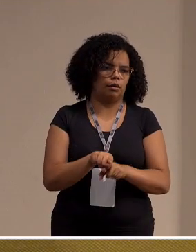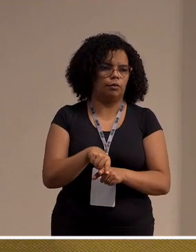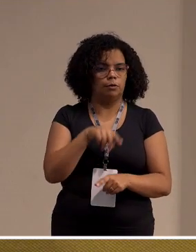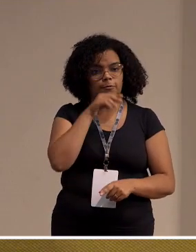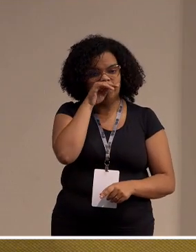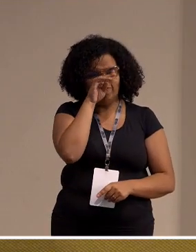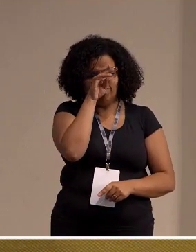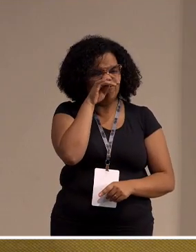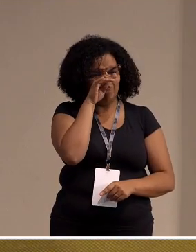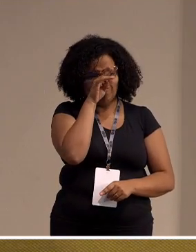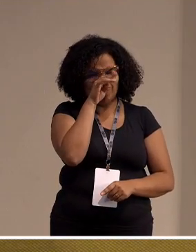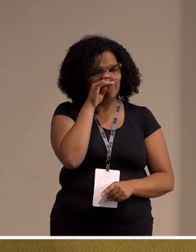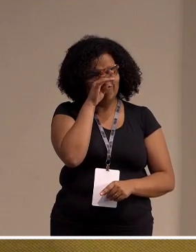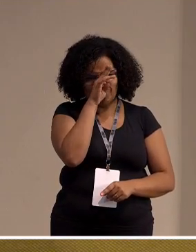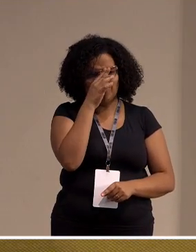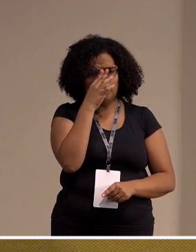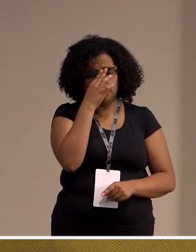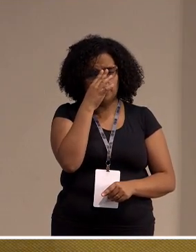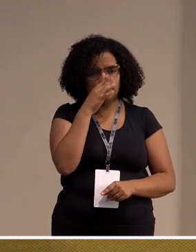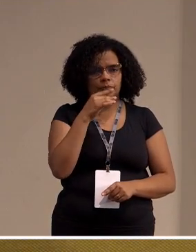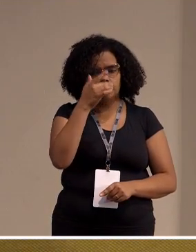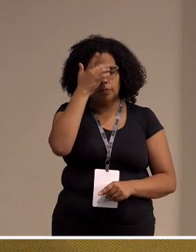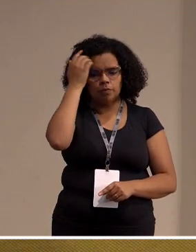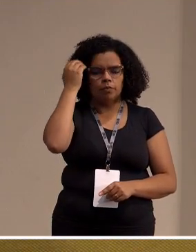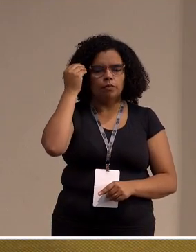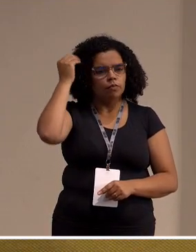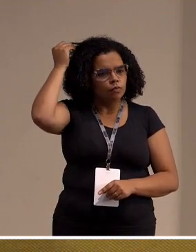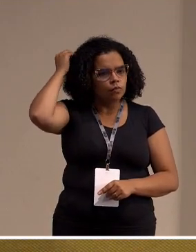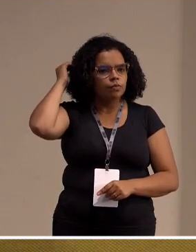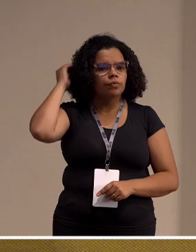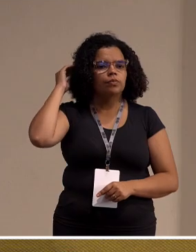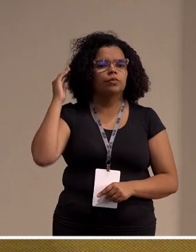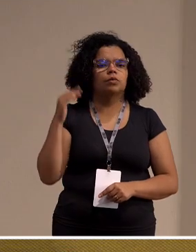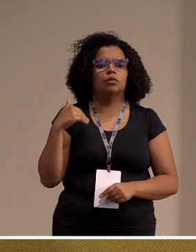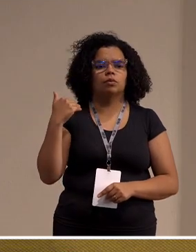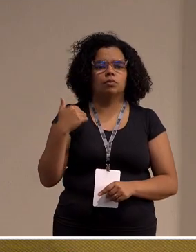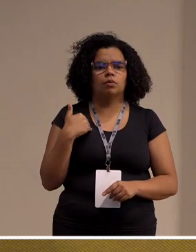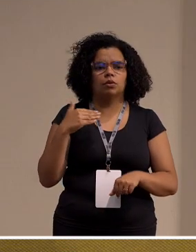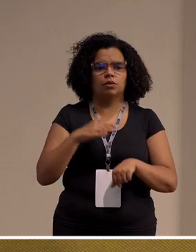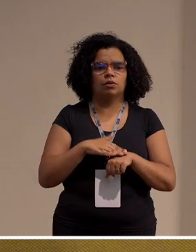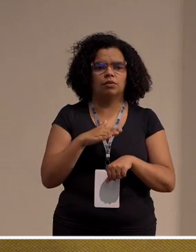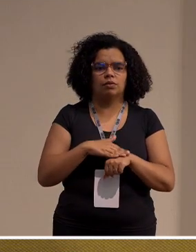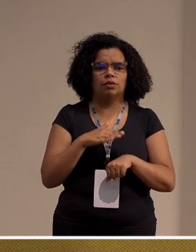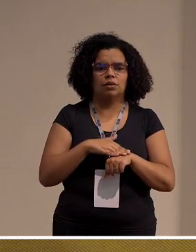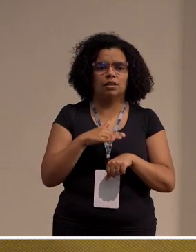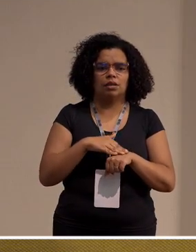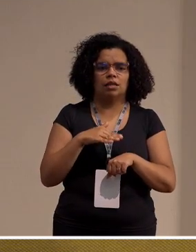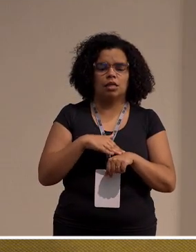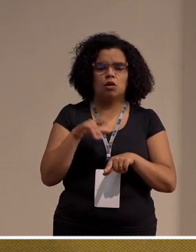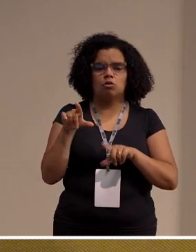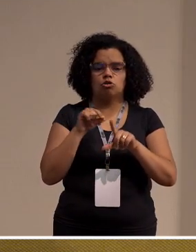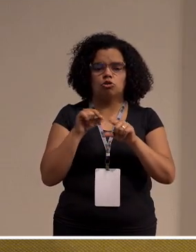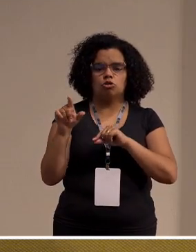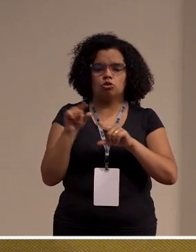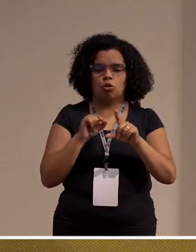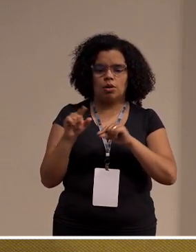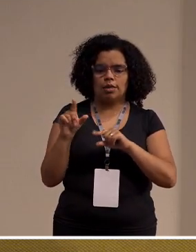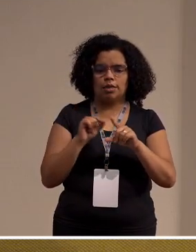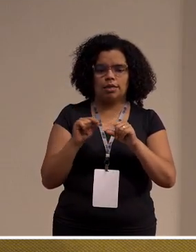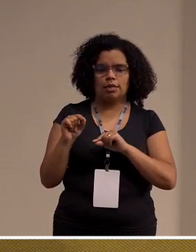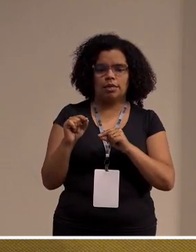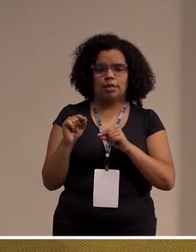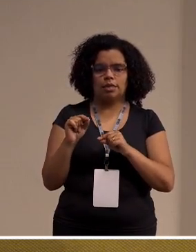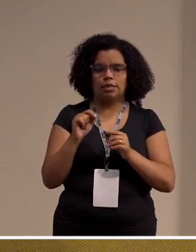When I was an editor at the Washington Post, I recruited a couple of young writers who were very young at the time to write for the Washington